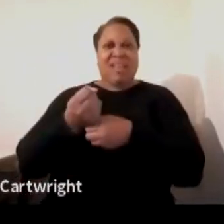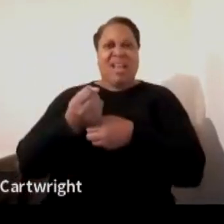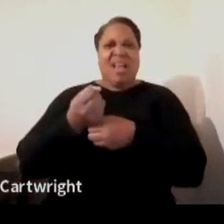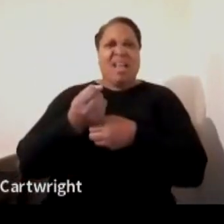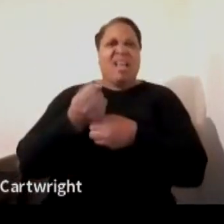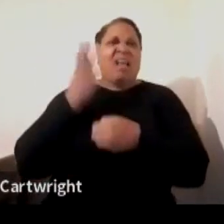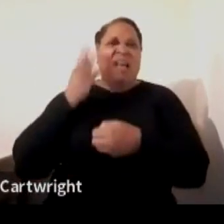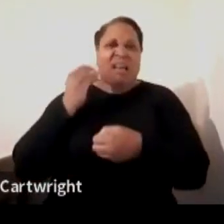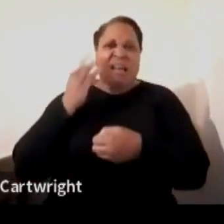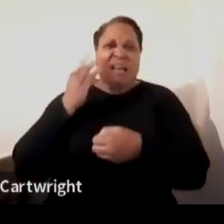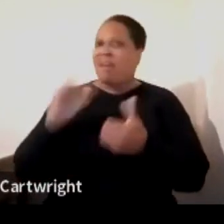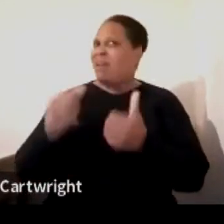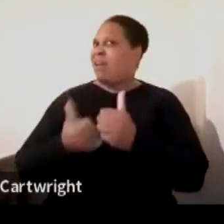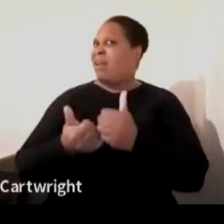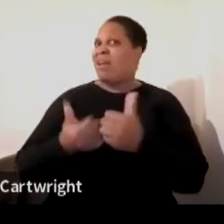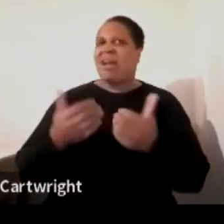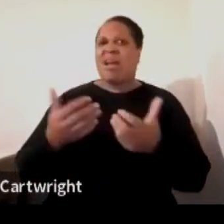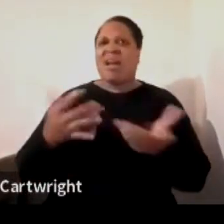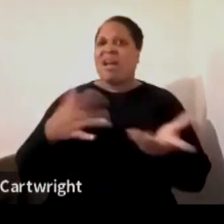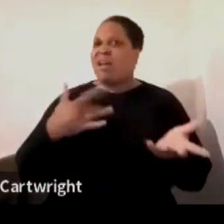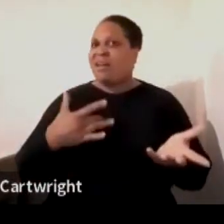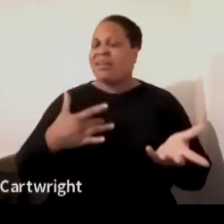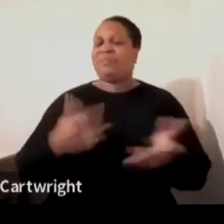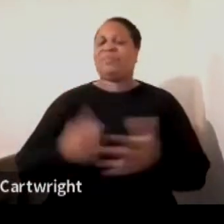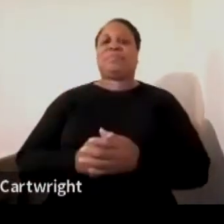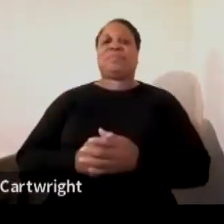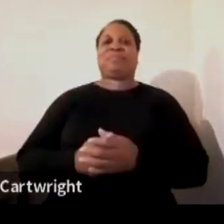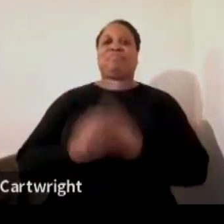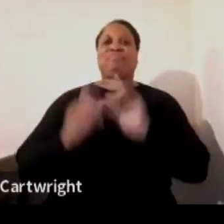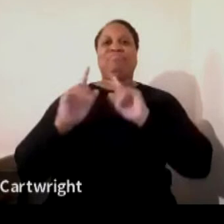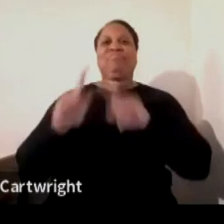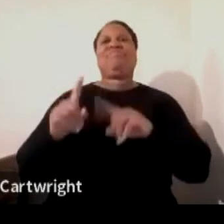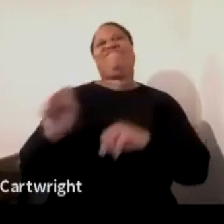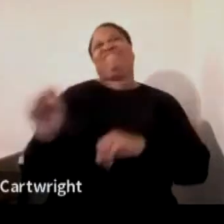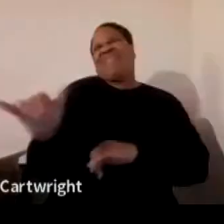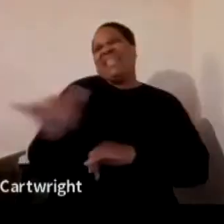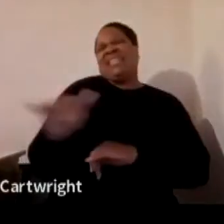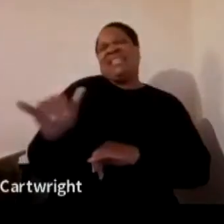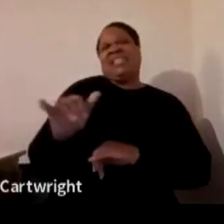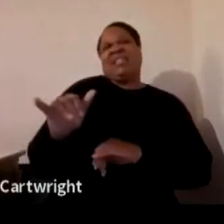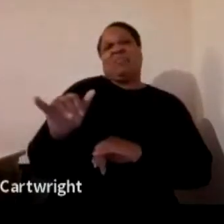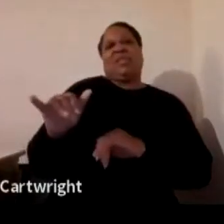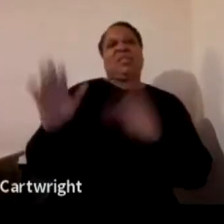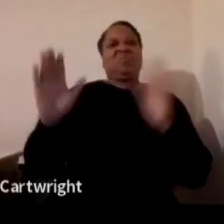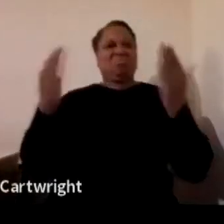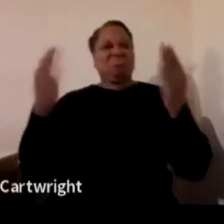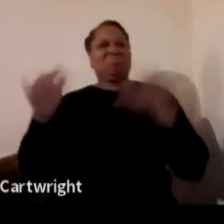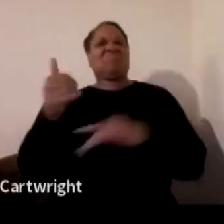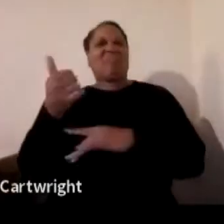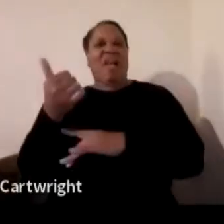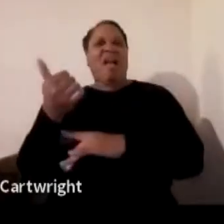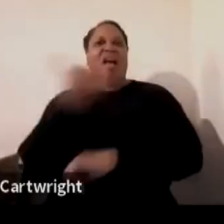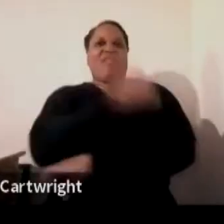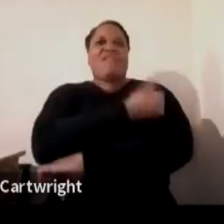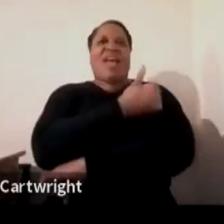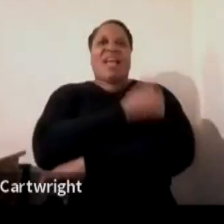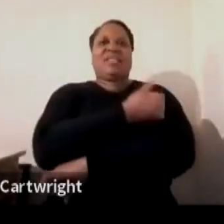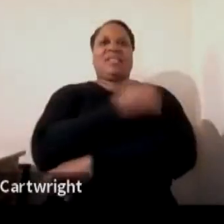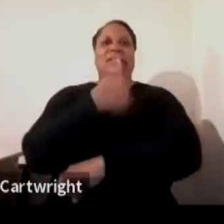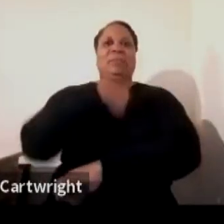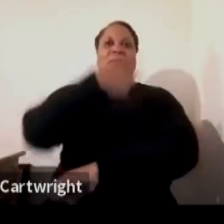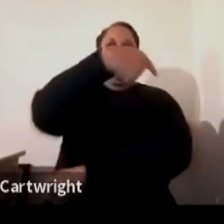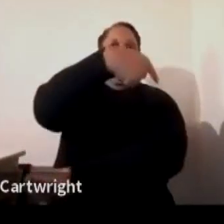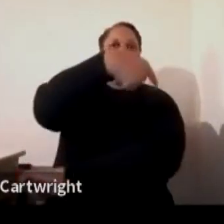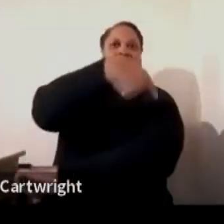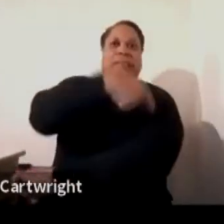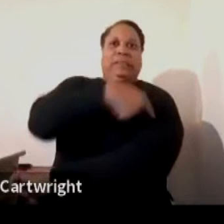experience. So it was similar to any other vaccine. The last time I had actually gotten a needle in my arm, I was